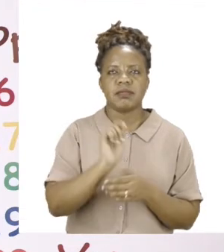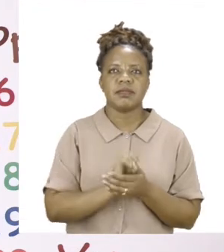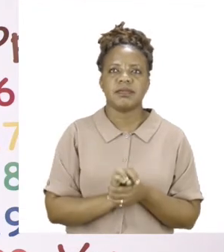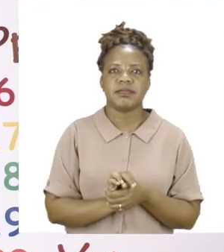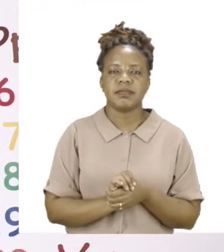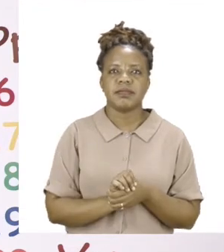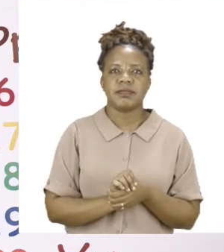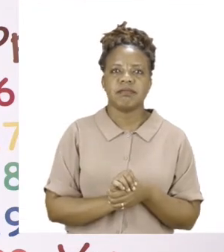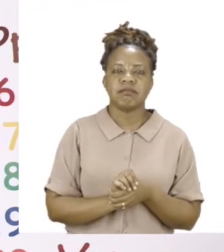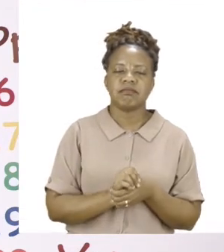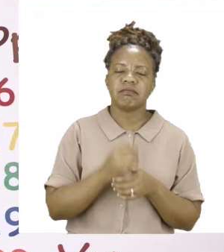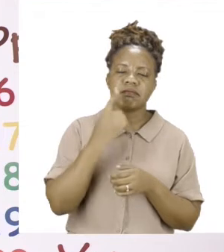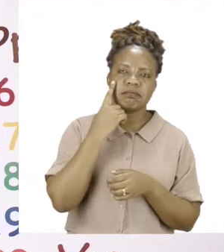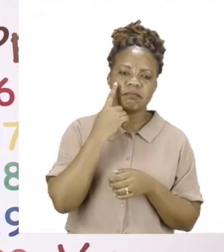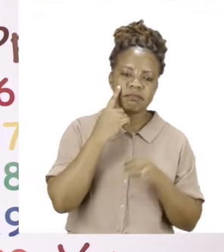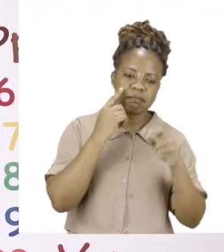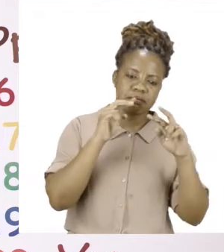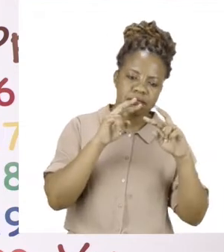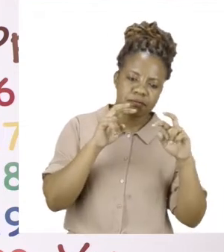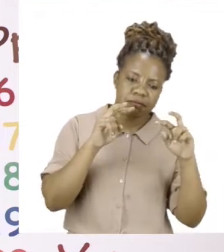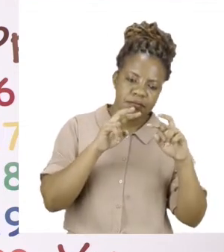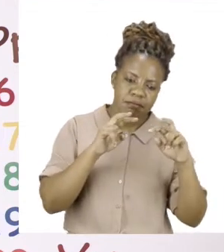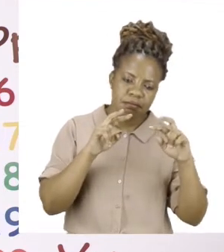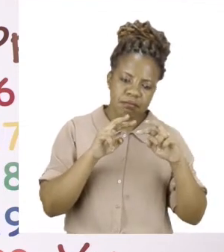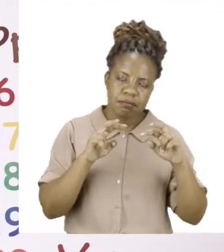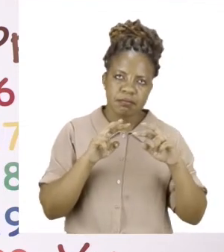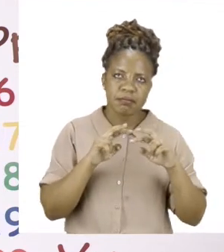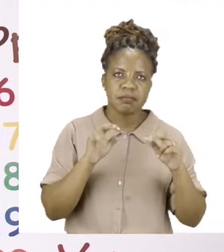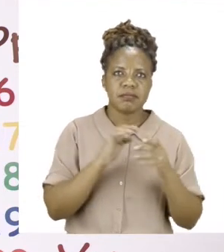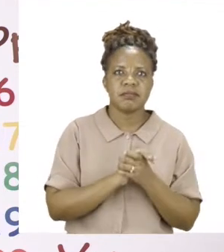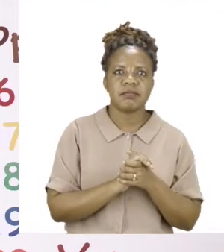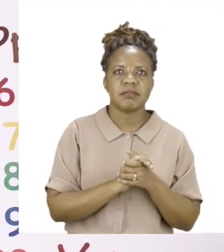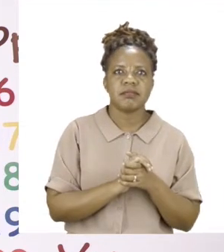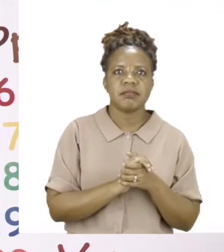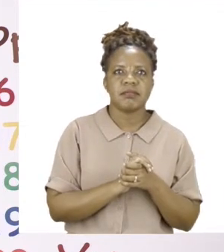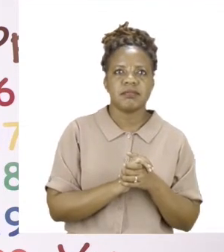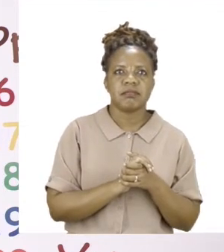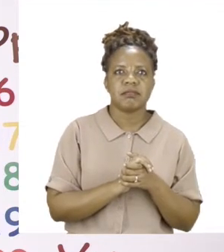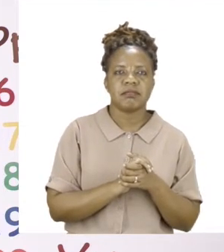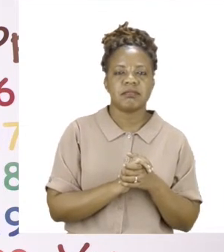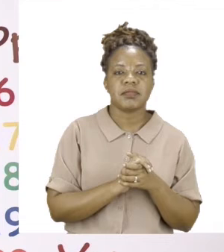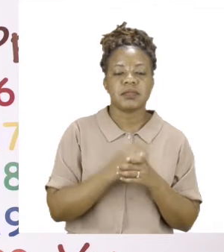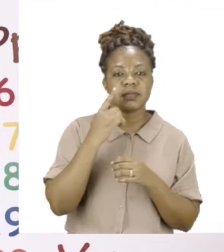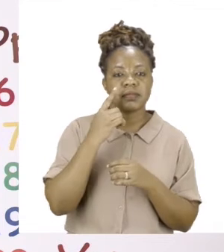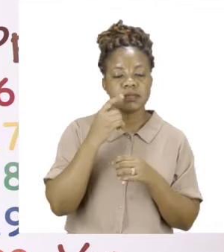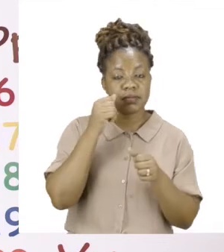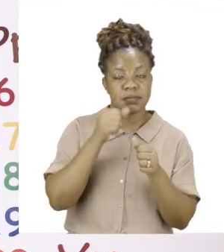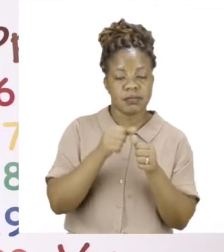Let's now try and look for them. Remember, when you're looking for your words, you can either start by going